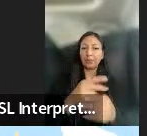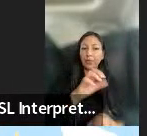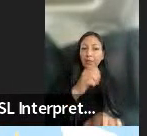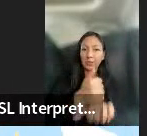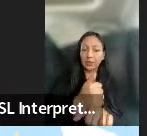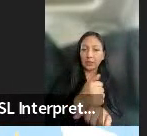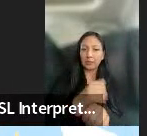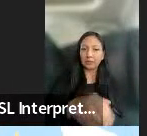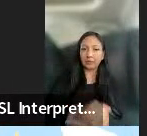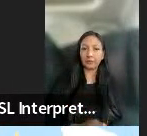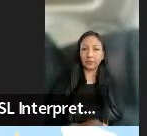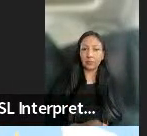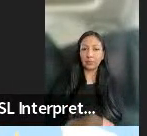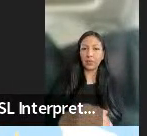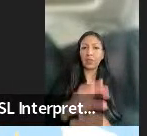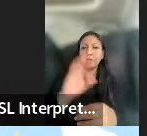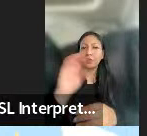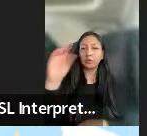solar installations.